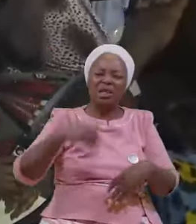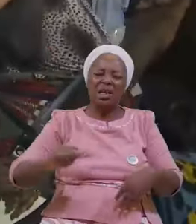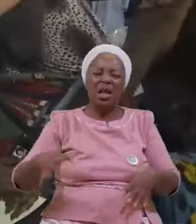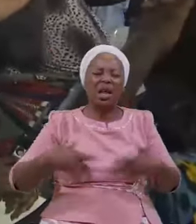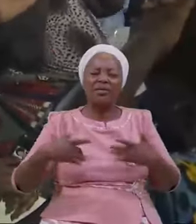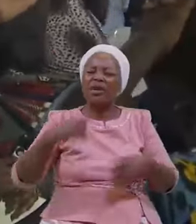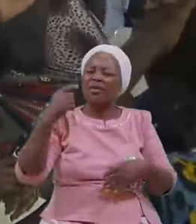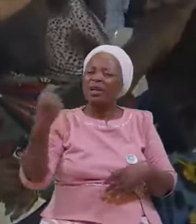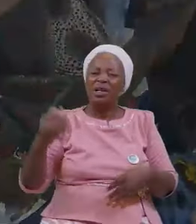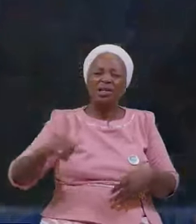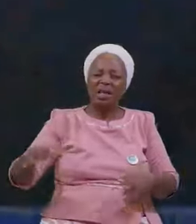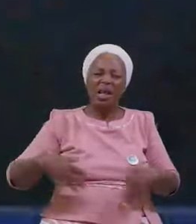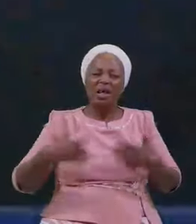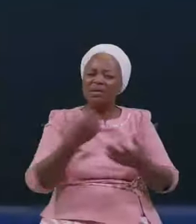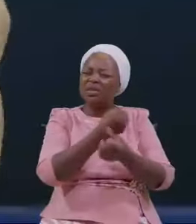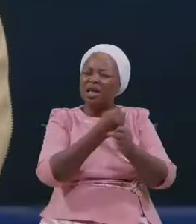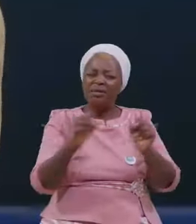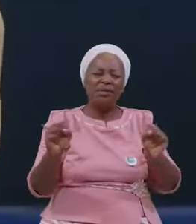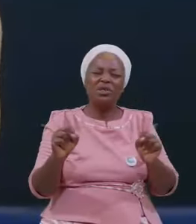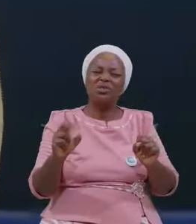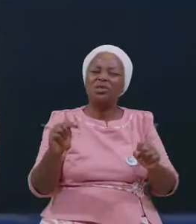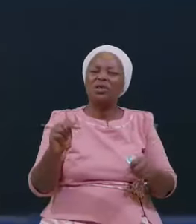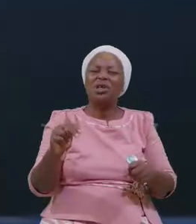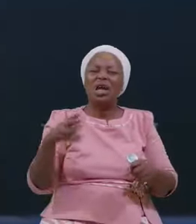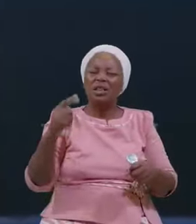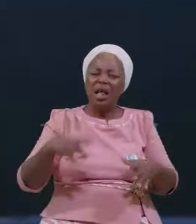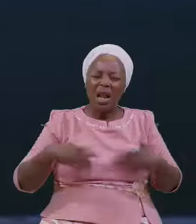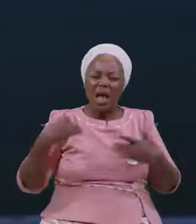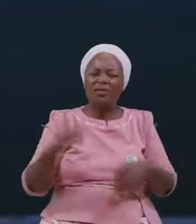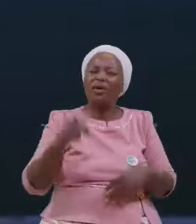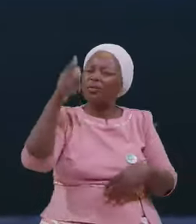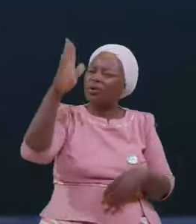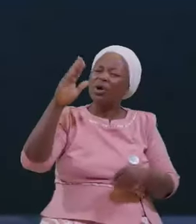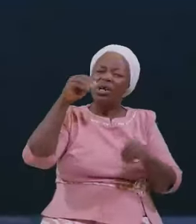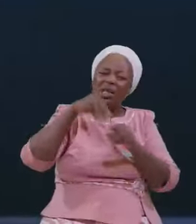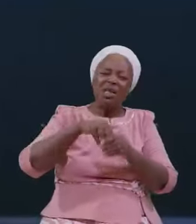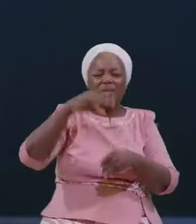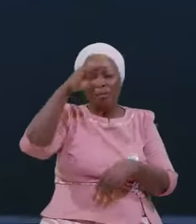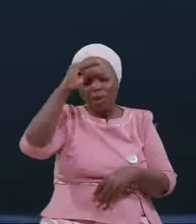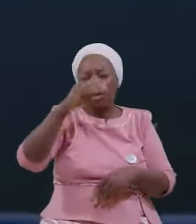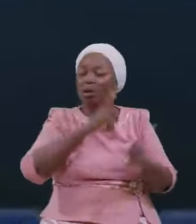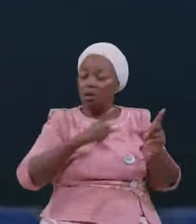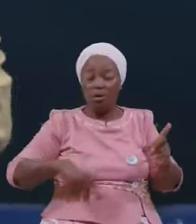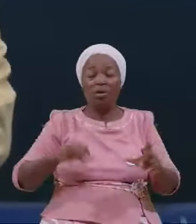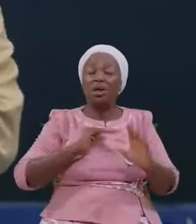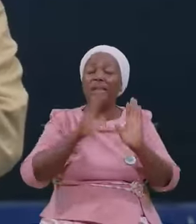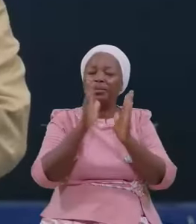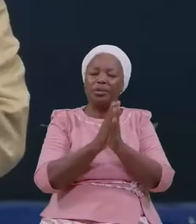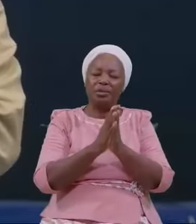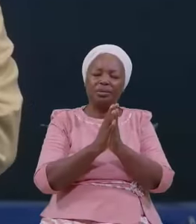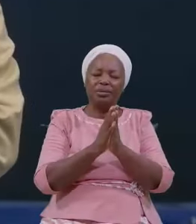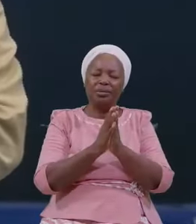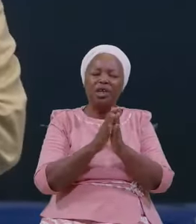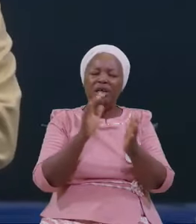life, salvation, the life of God in man. Lord, I pray that they have come to